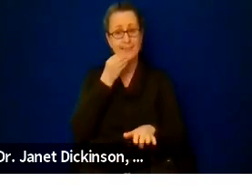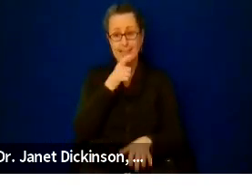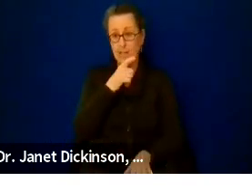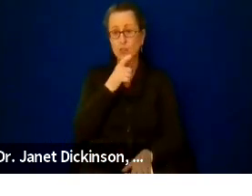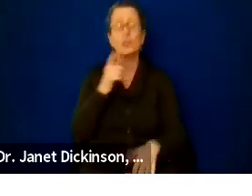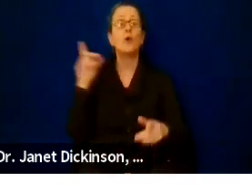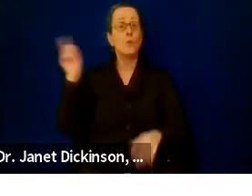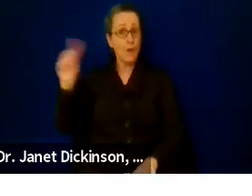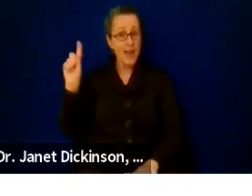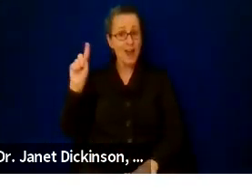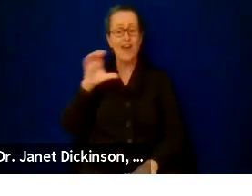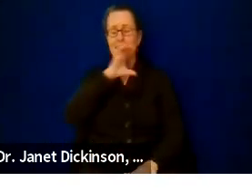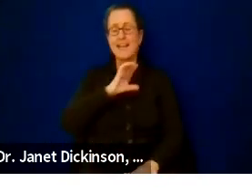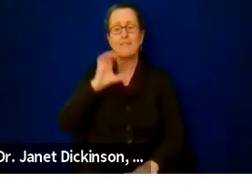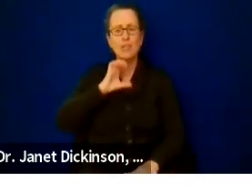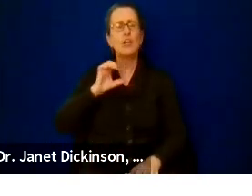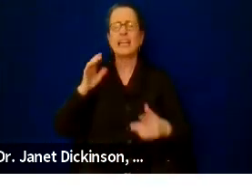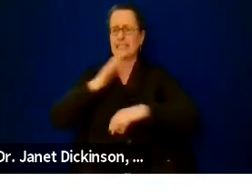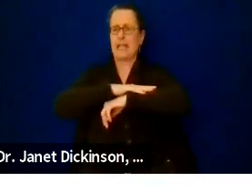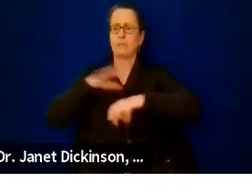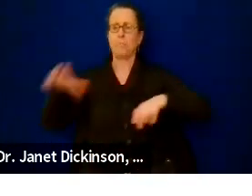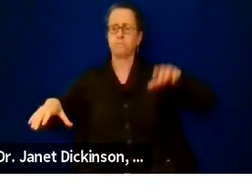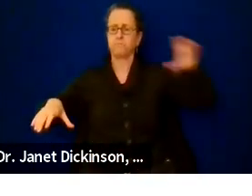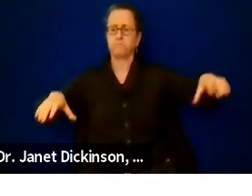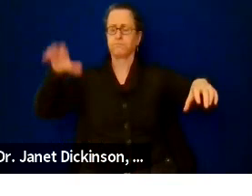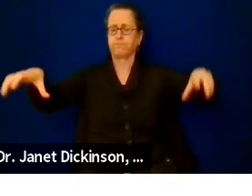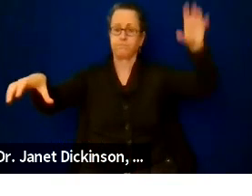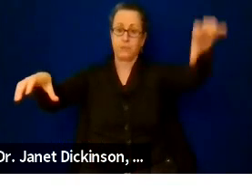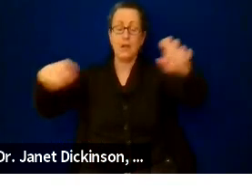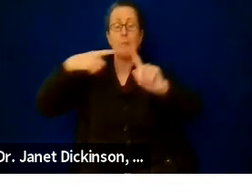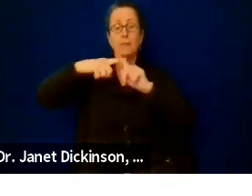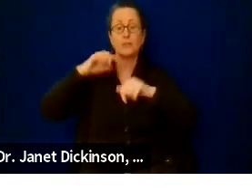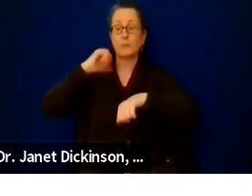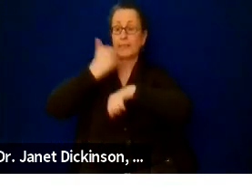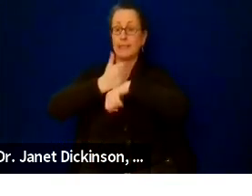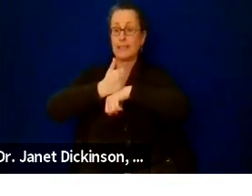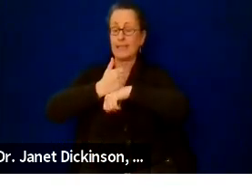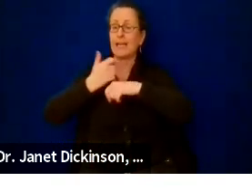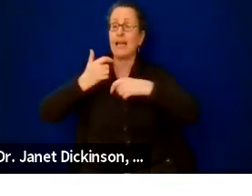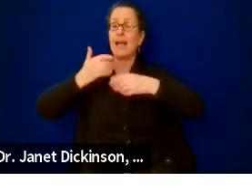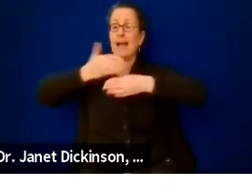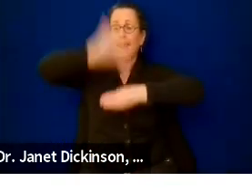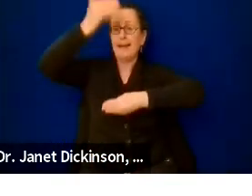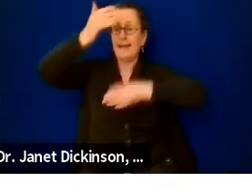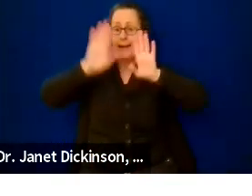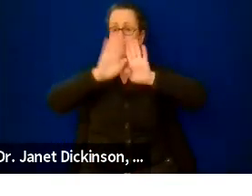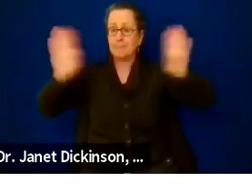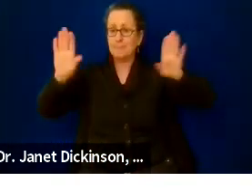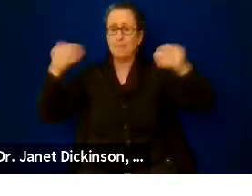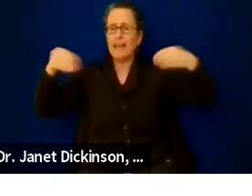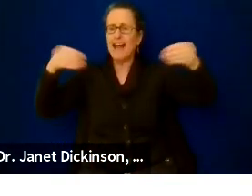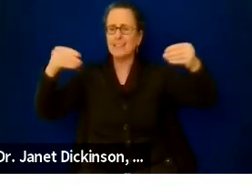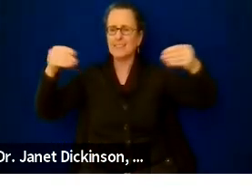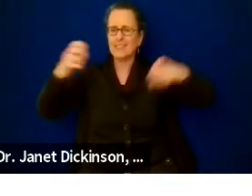have been separated, and we have plexiglass barriers on each table so that it seats 4 children to a